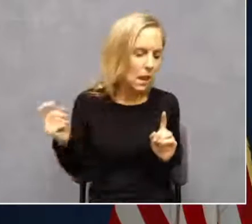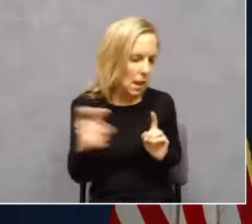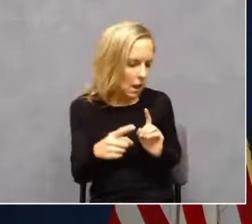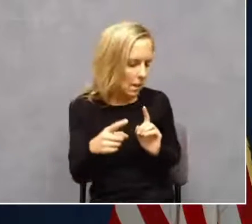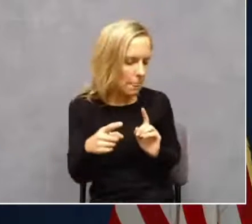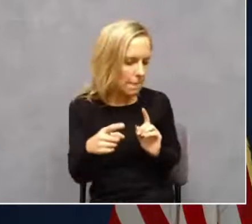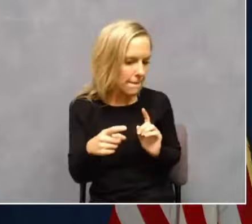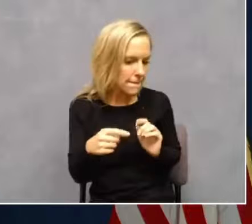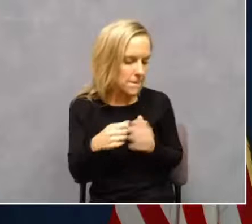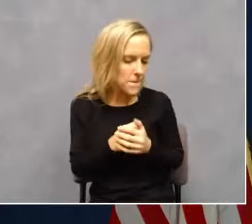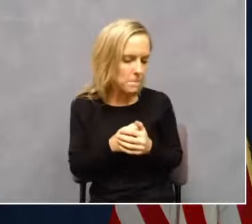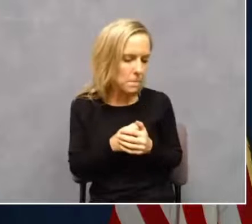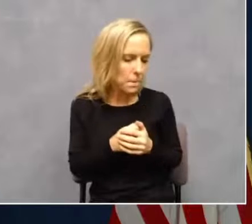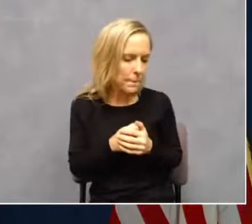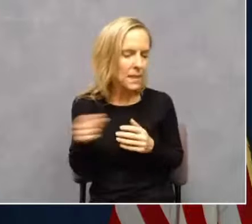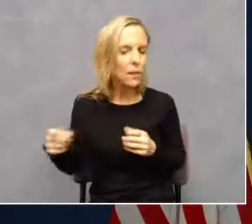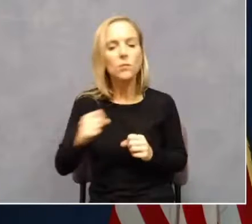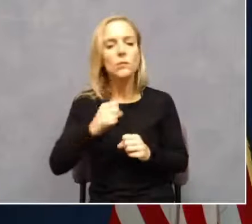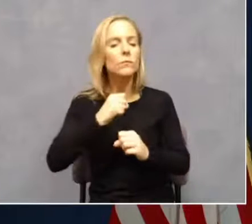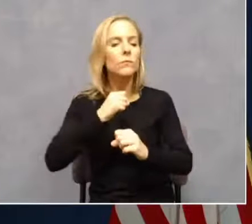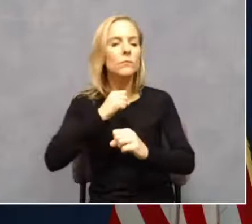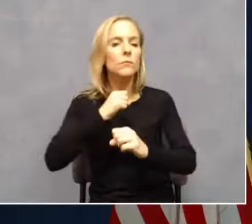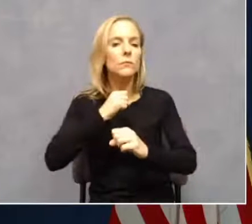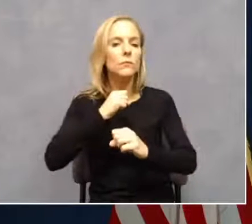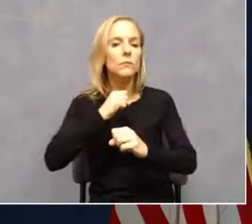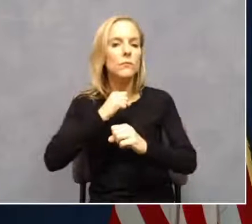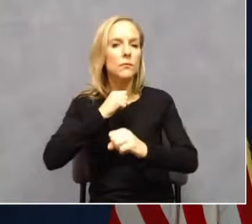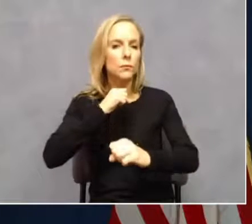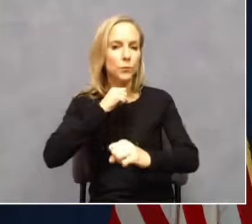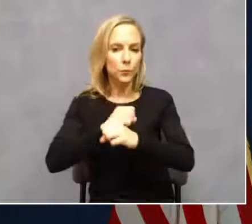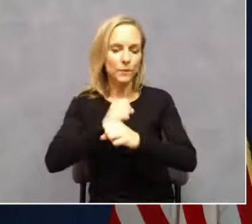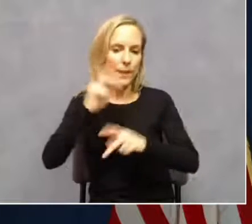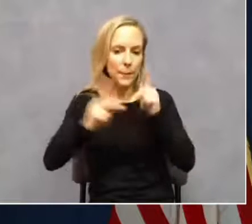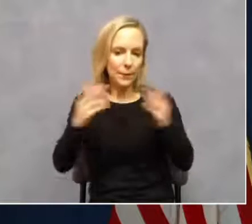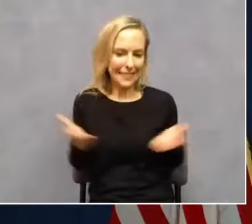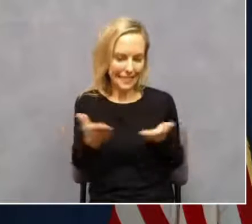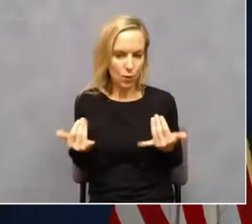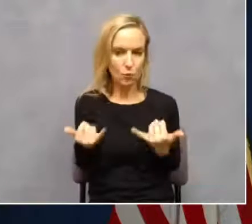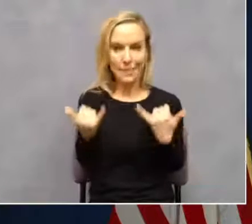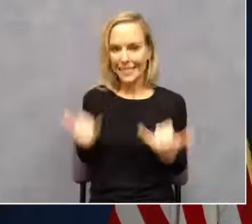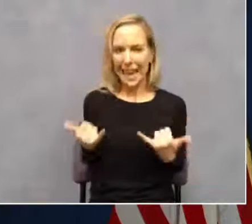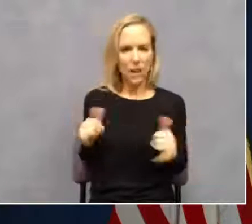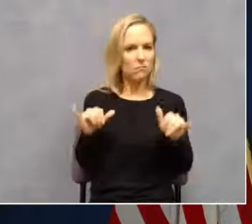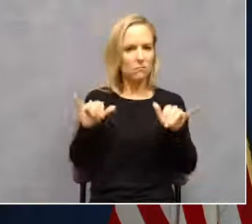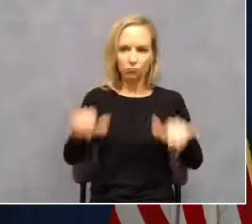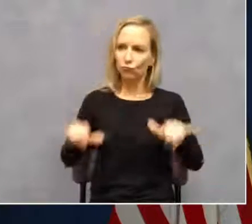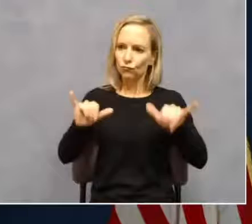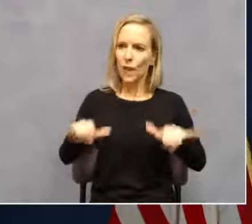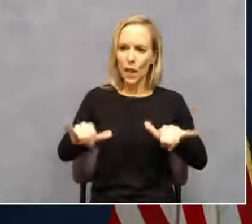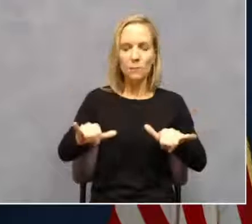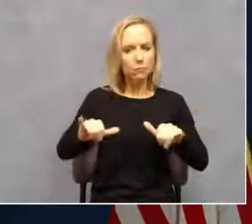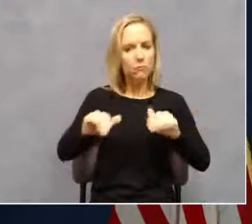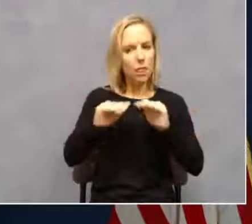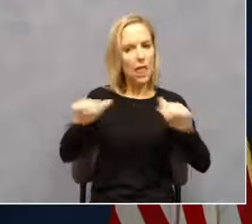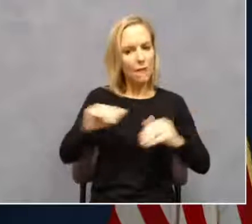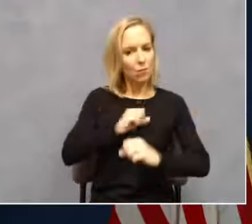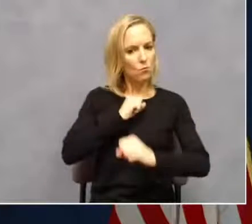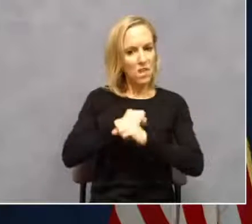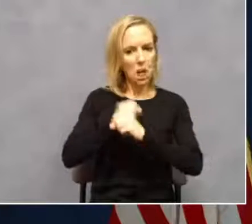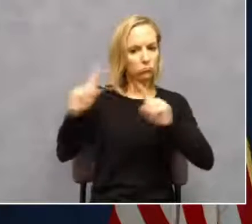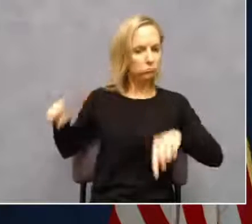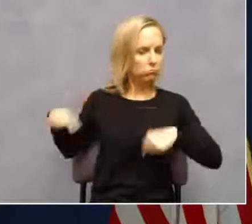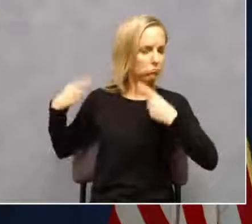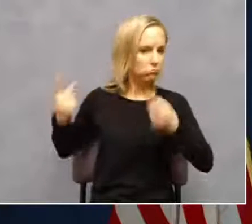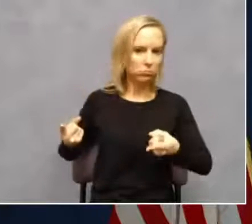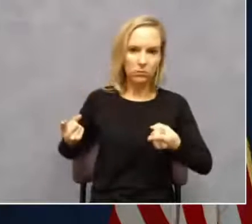Protecting around the mansion and other places here? Right now, we've got the same level of protection that we've had over the last